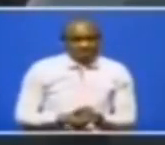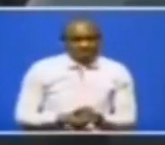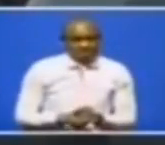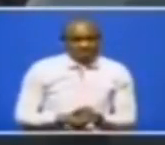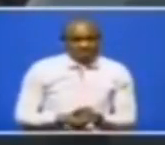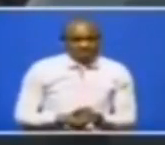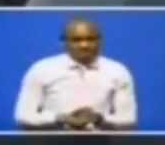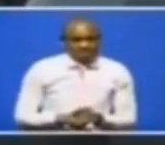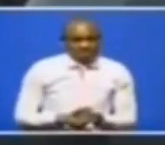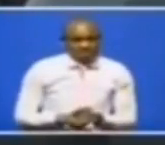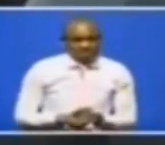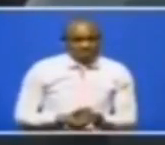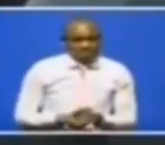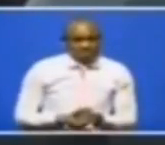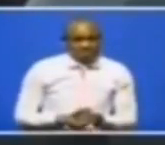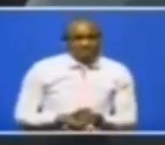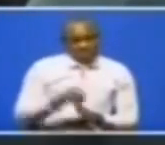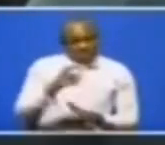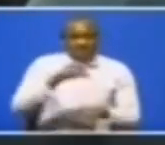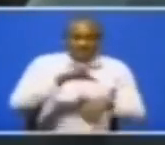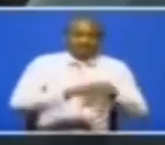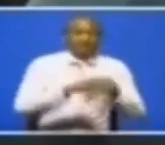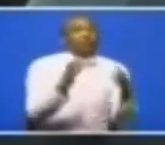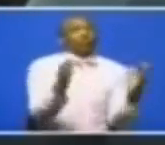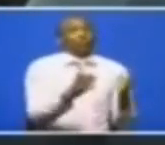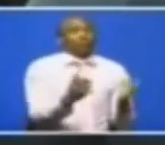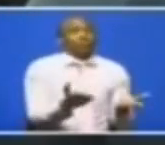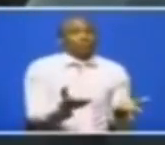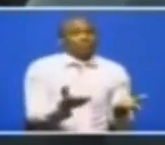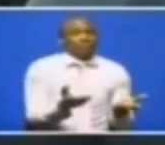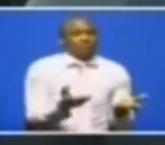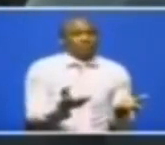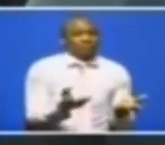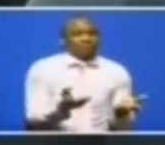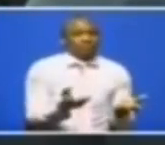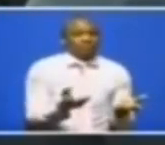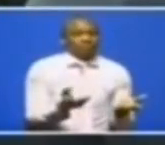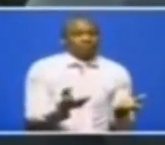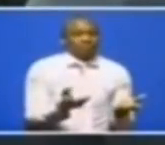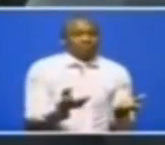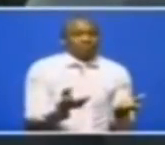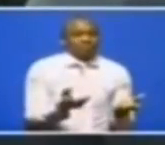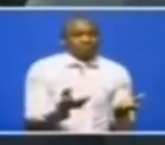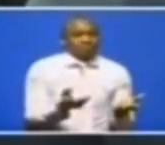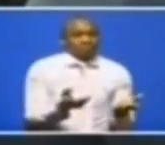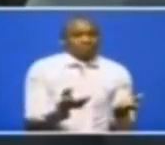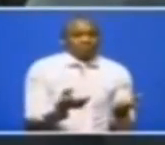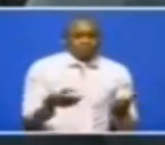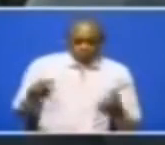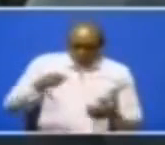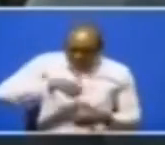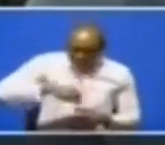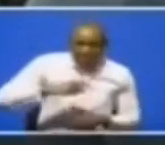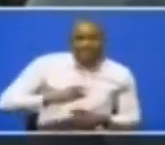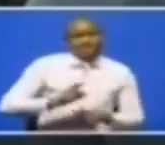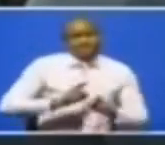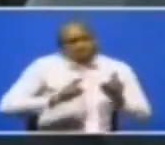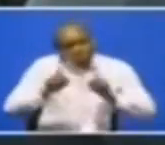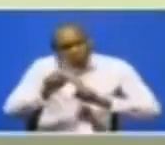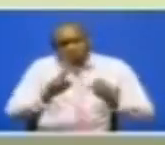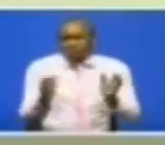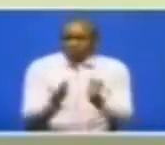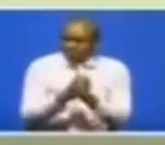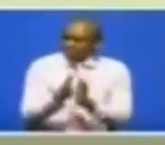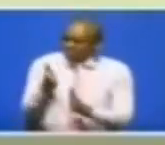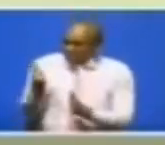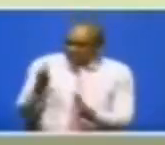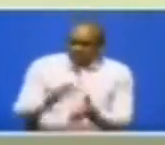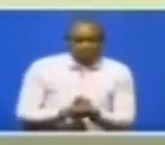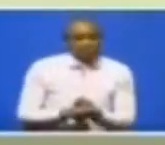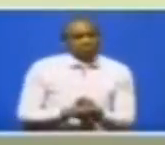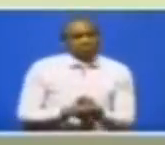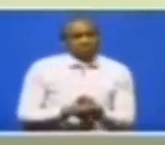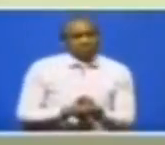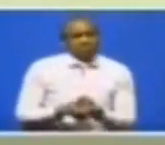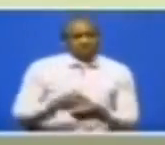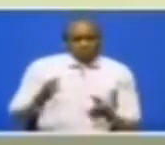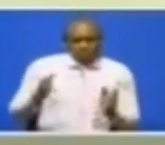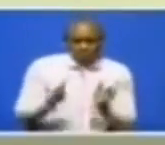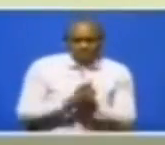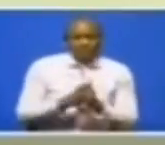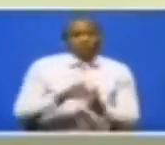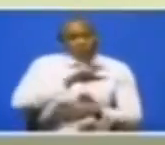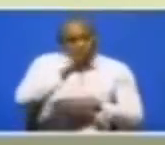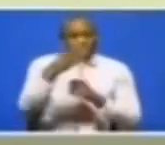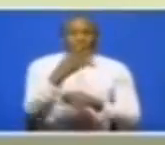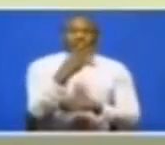In the attire of NASA, and we went. We had a very peaceful rally with the